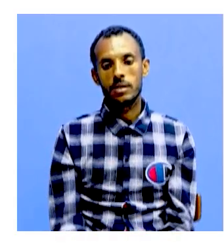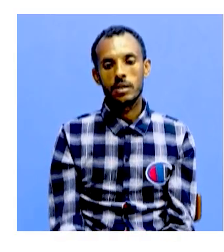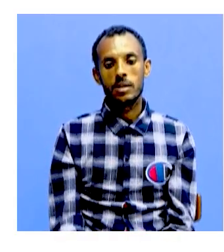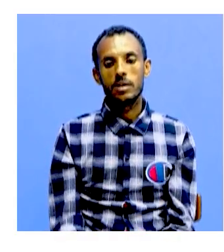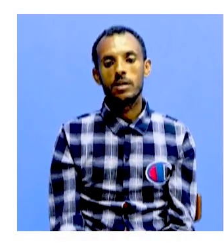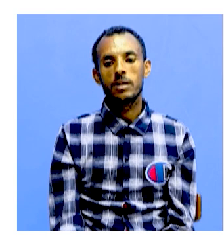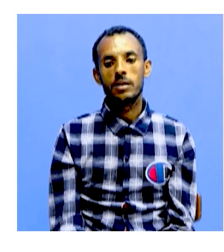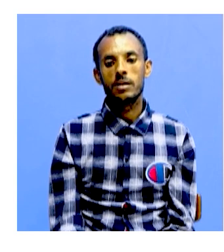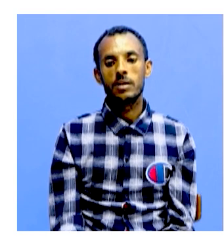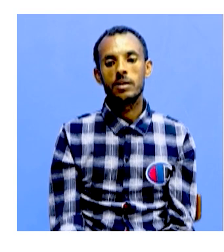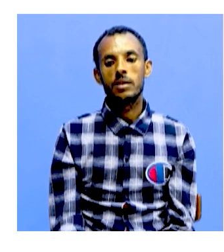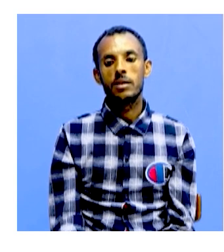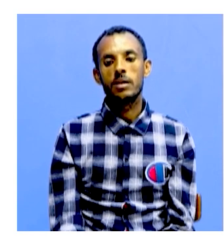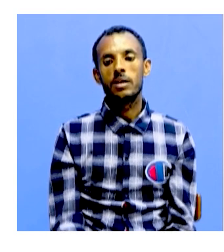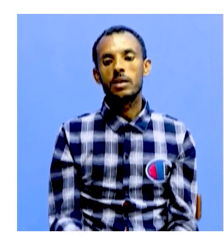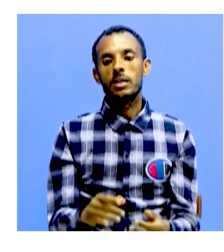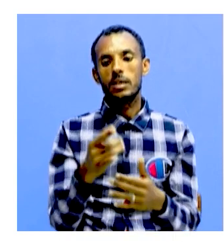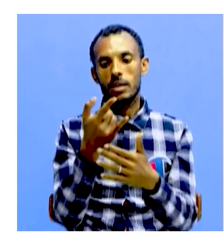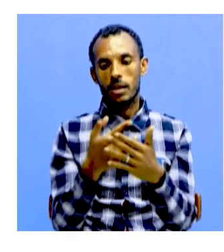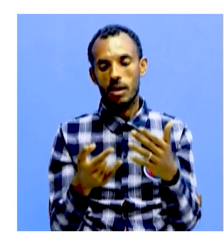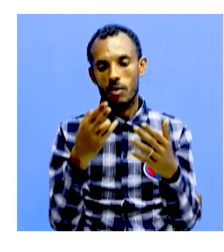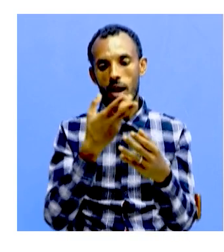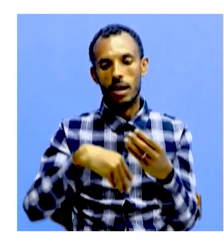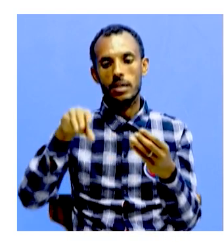or additional